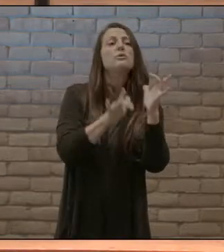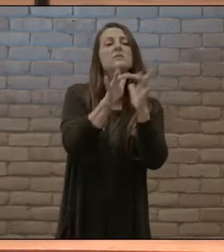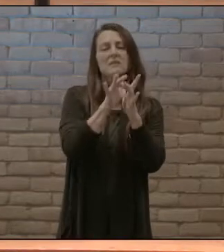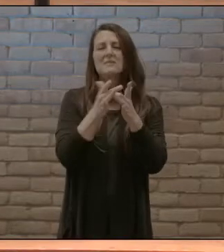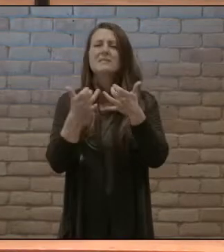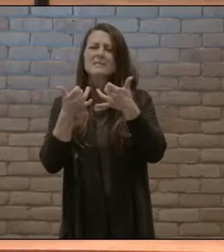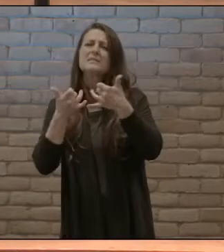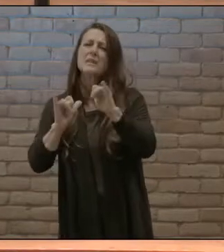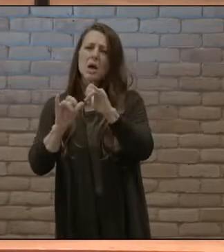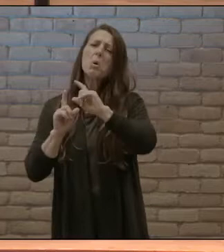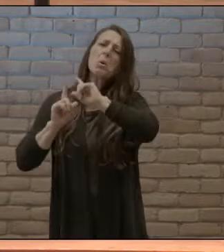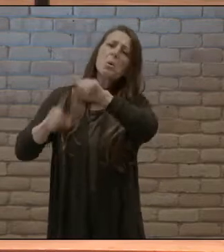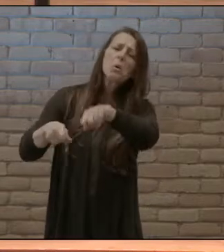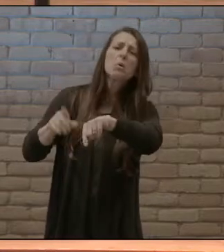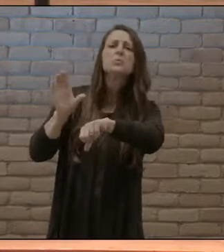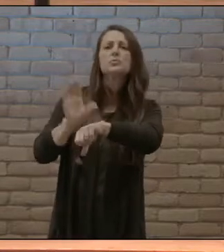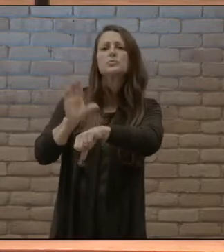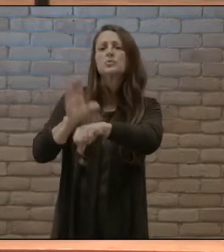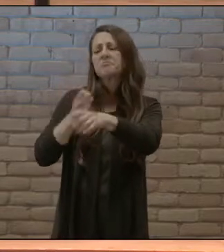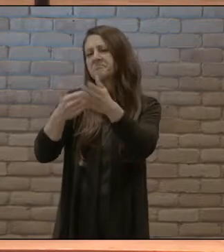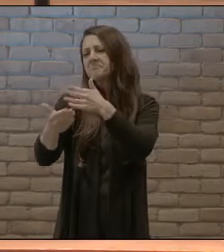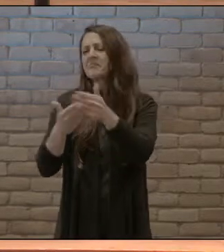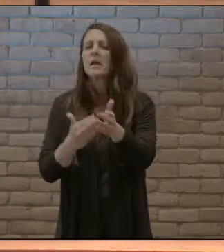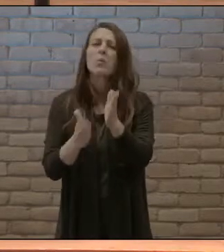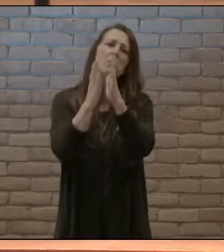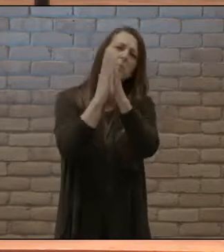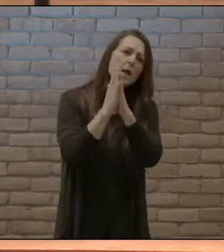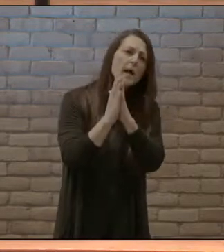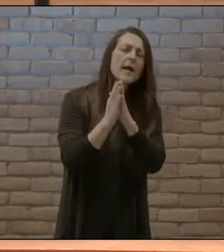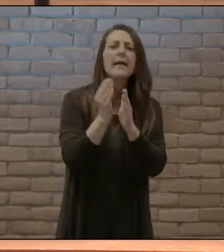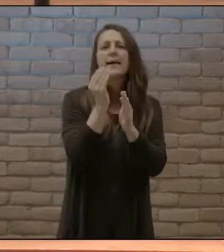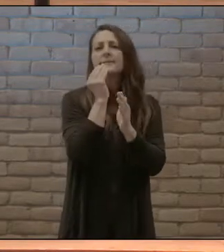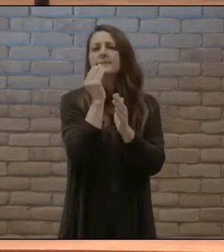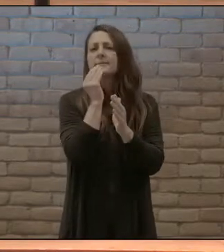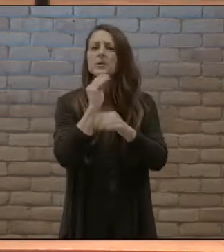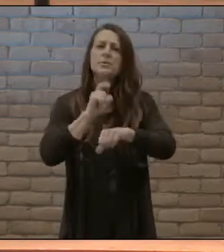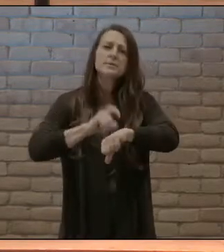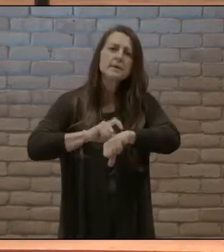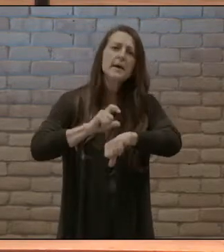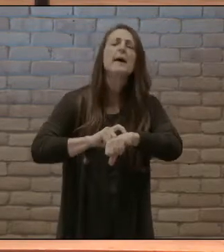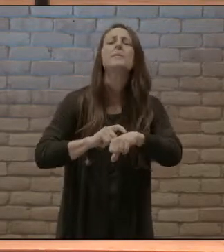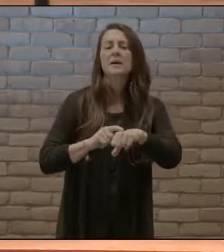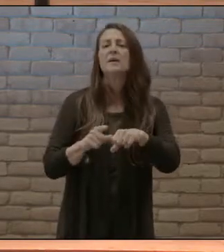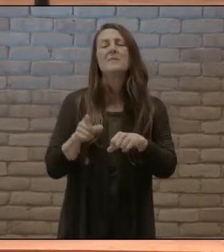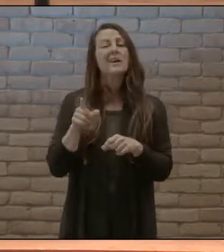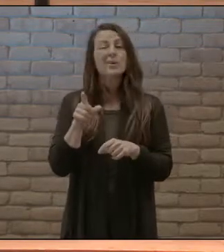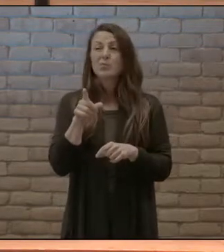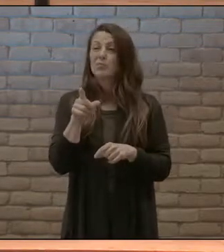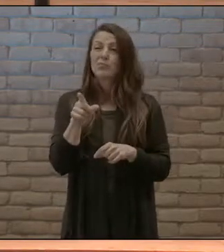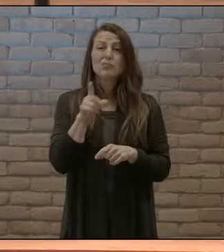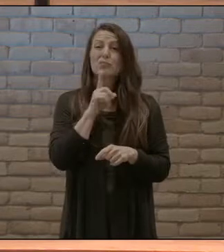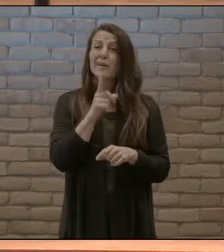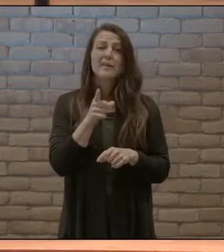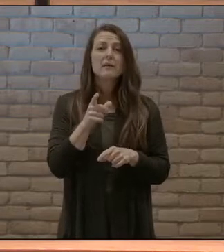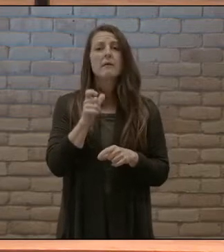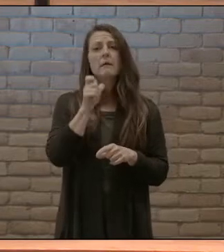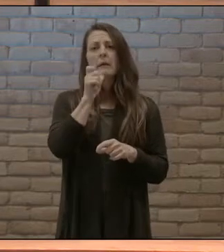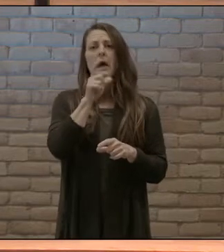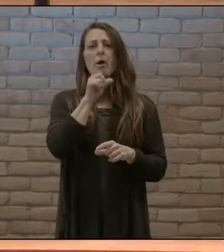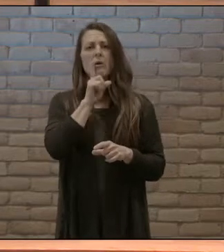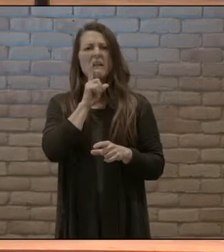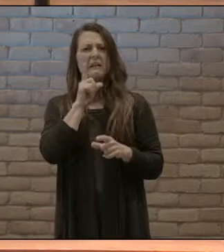through the motions. You know, maybe went to church and prayed at dinner or whatever. And at the very least, they were not antagonistic